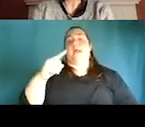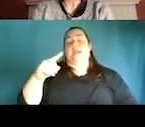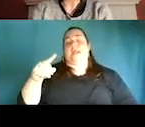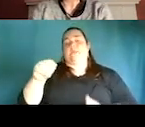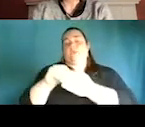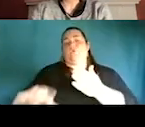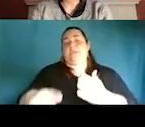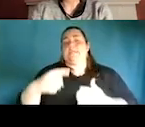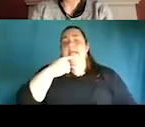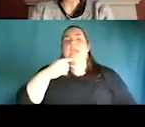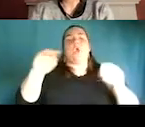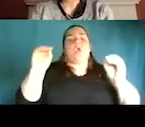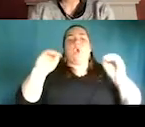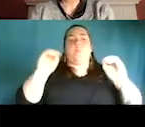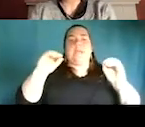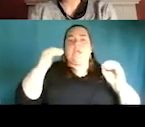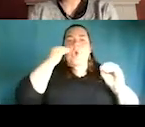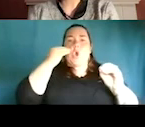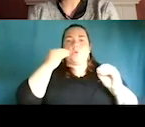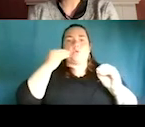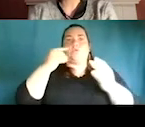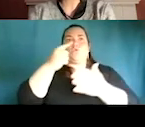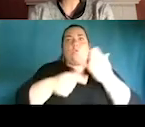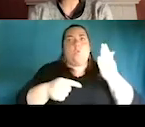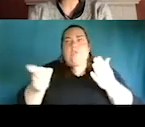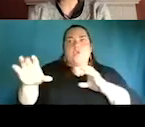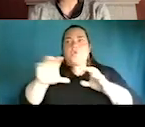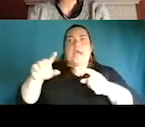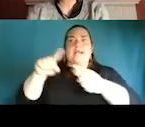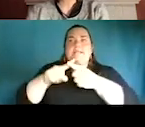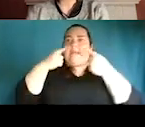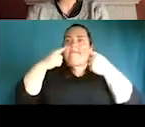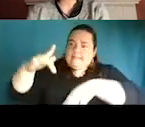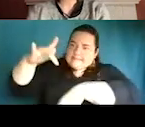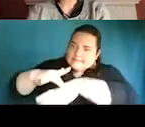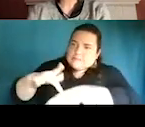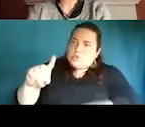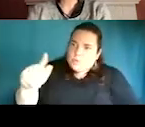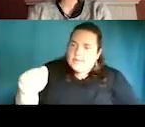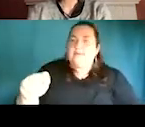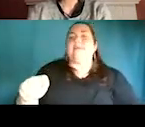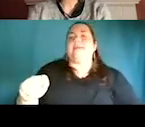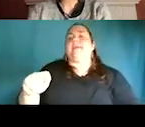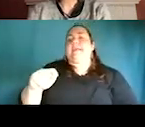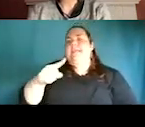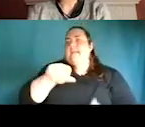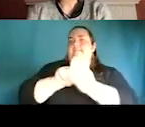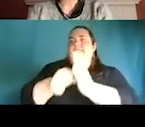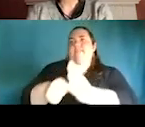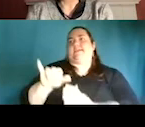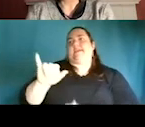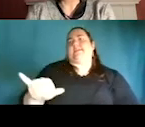what they're doing until they have done it has motivated me to stick with engineering and remain positive, no matter